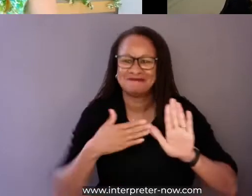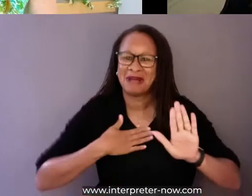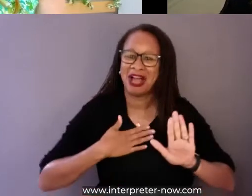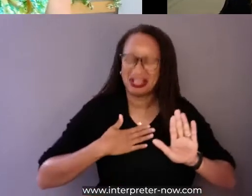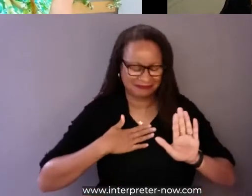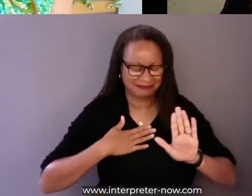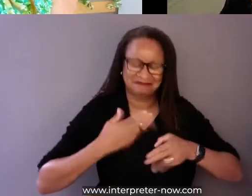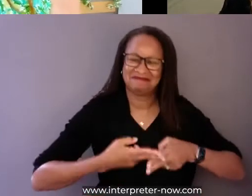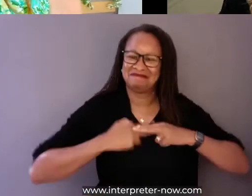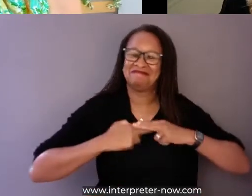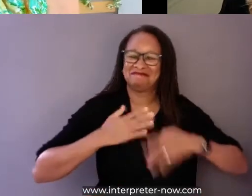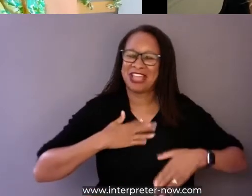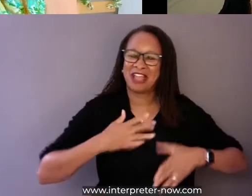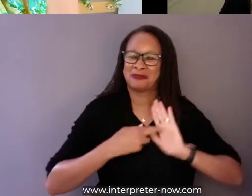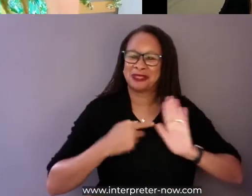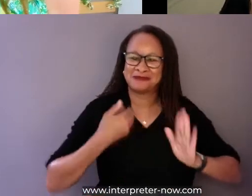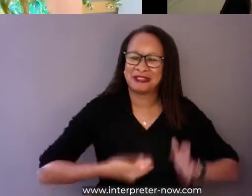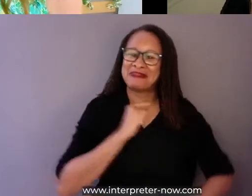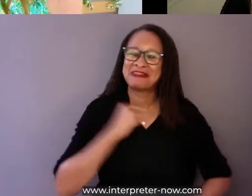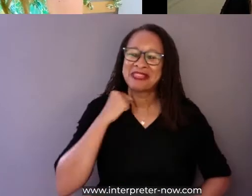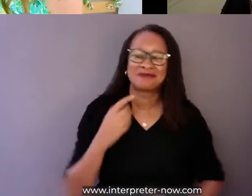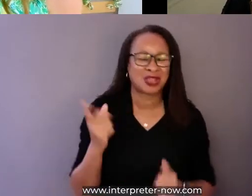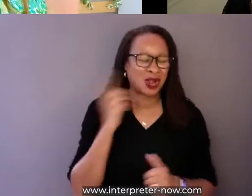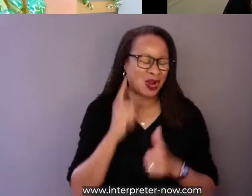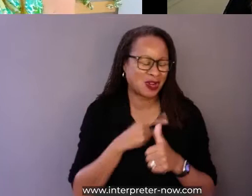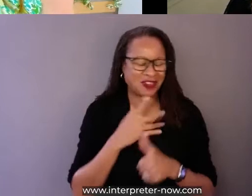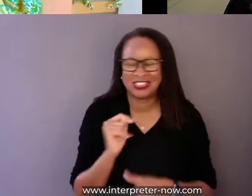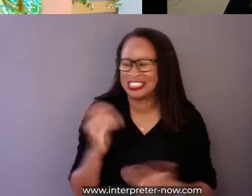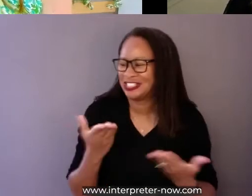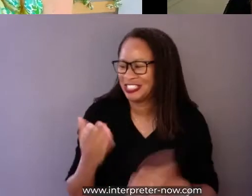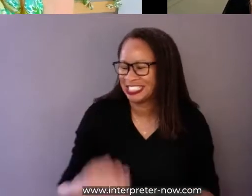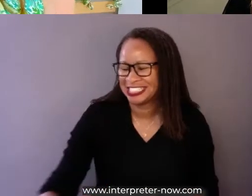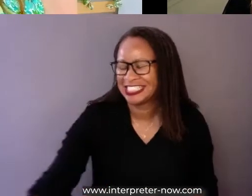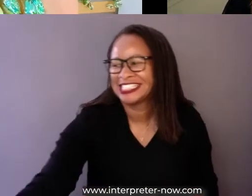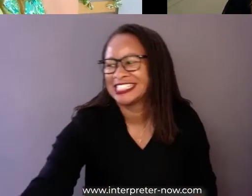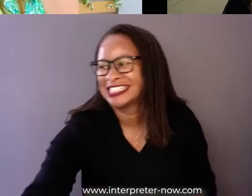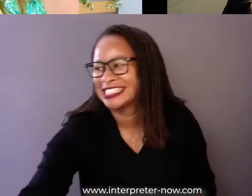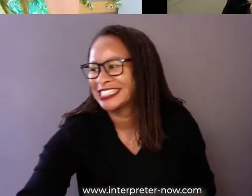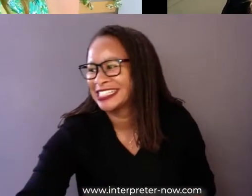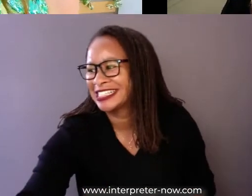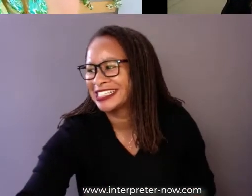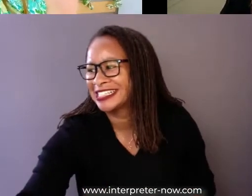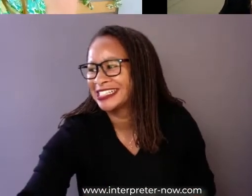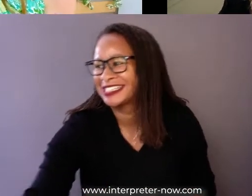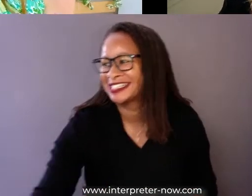my signature piece. You heard it first here. The important stuff, hard hitting.